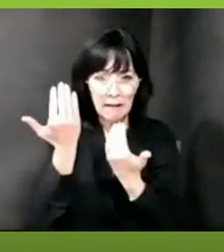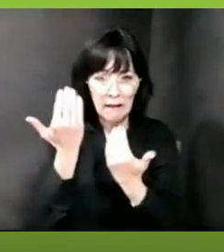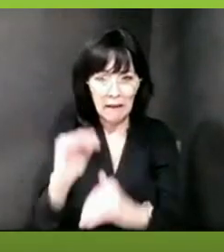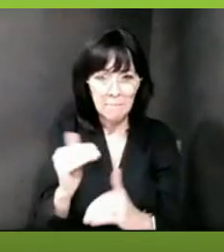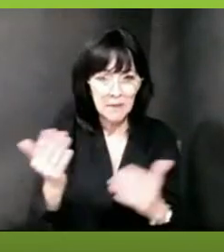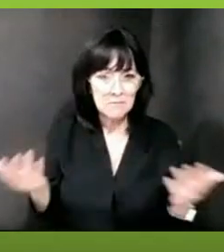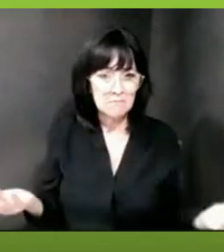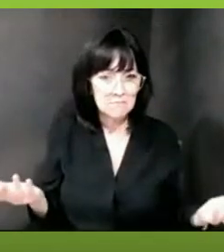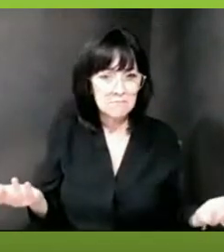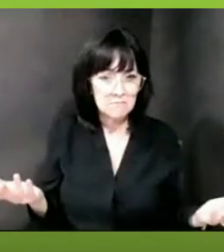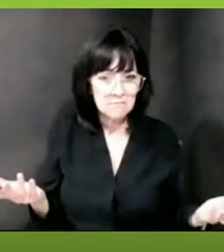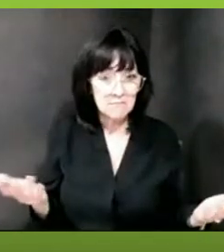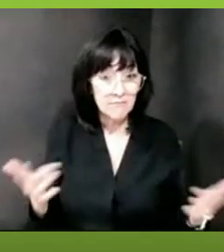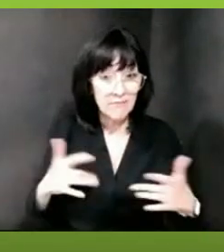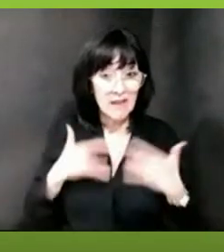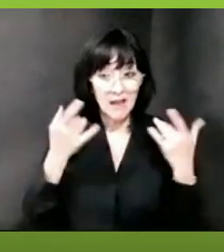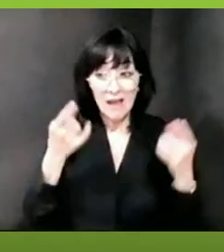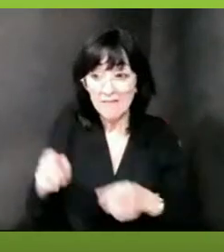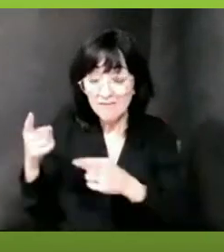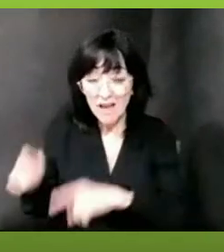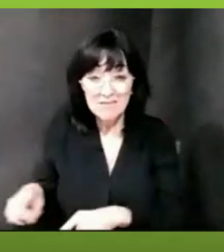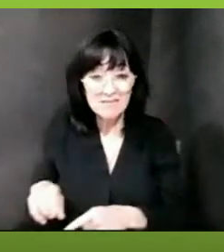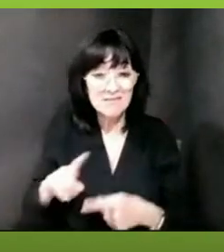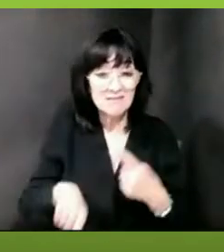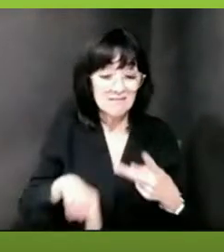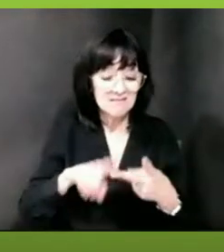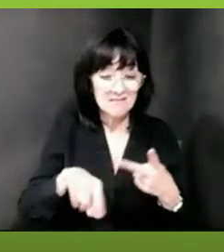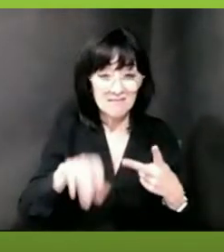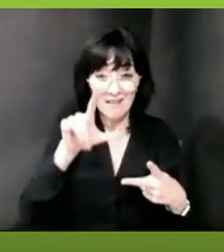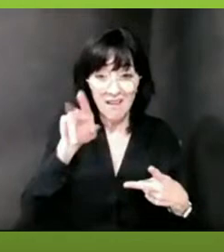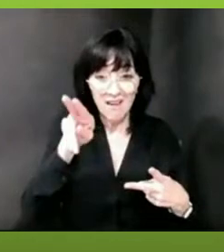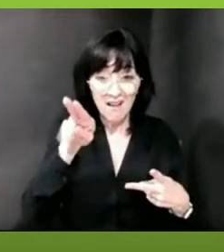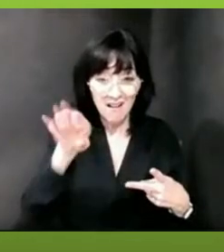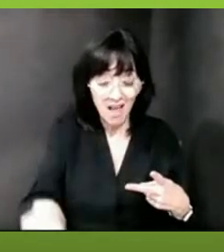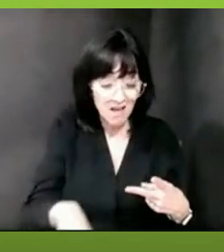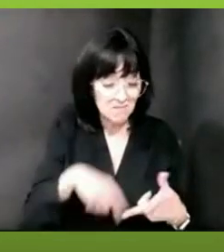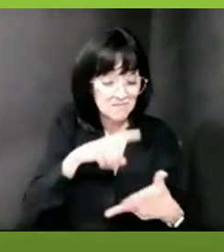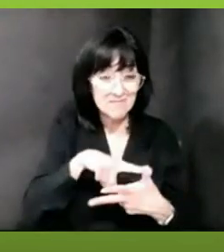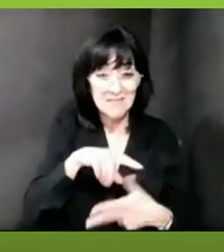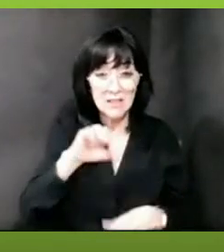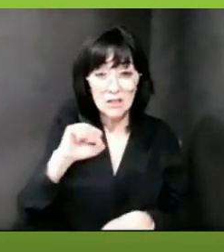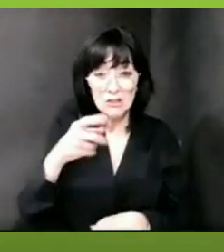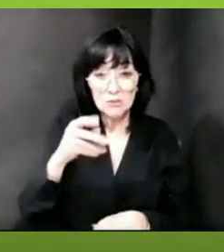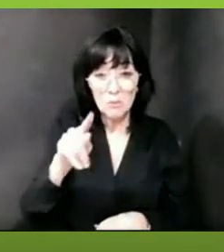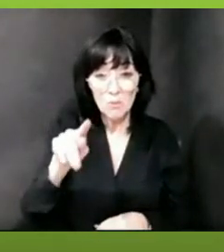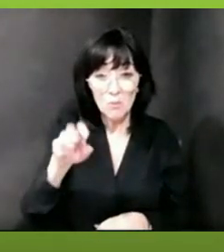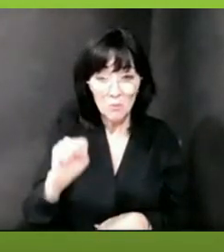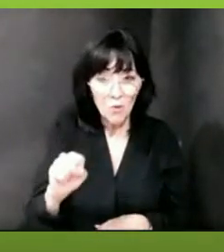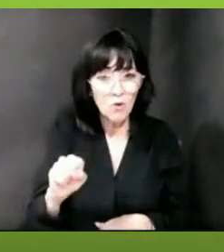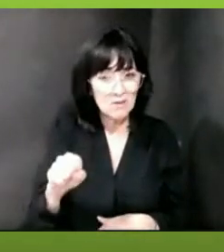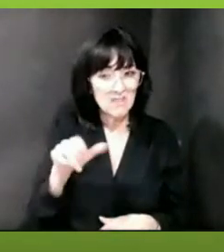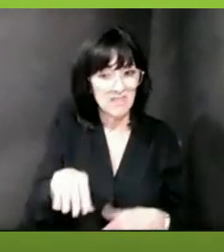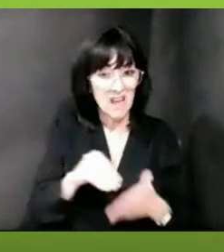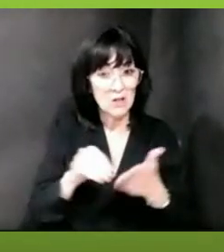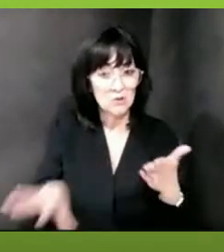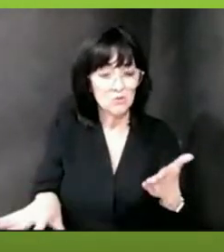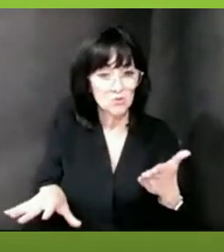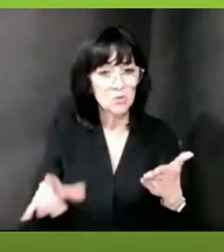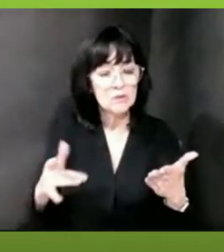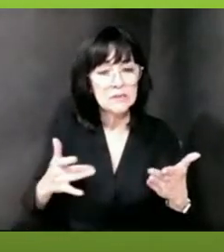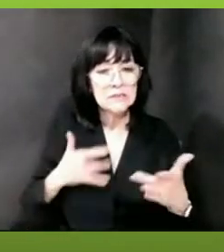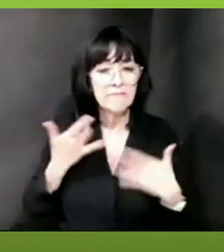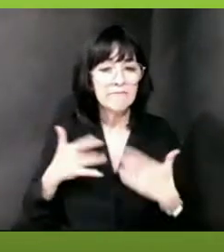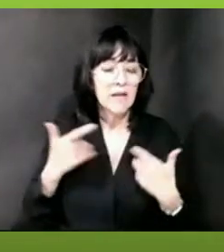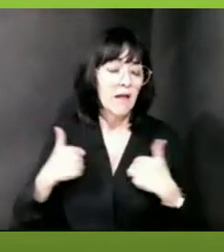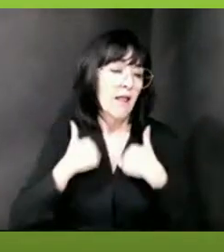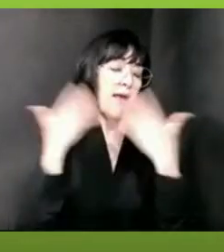as events, clubs, sports, which are outlets for a lot of these students. Motivation can be lost